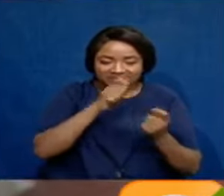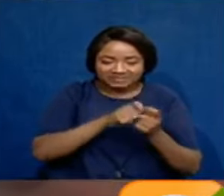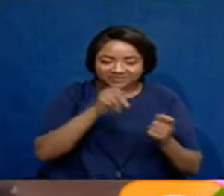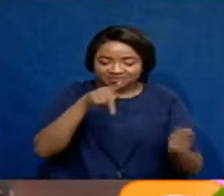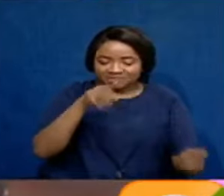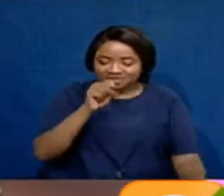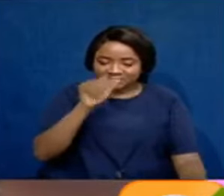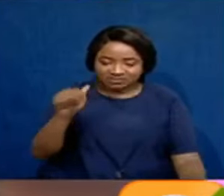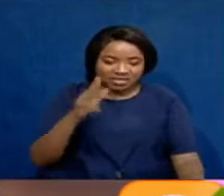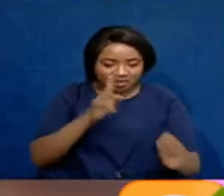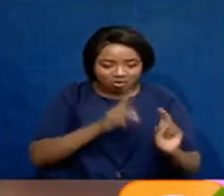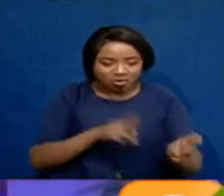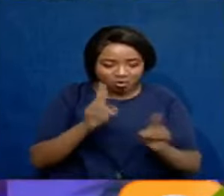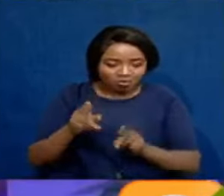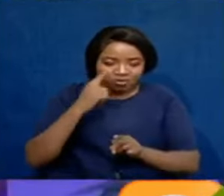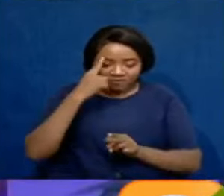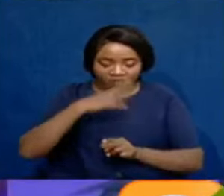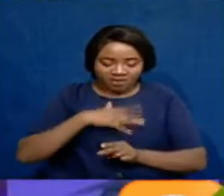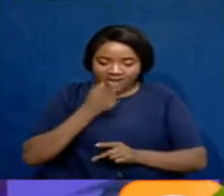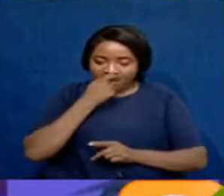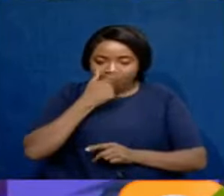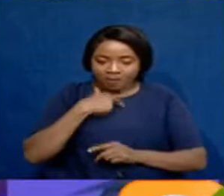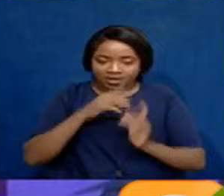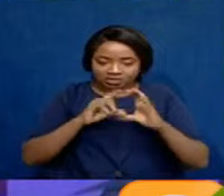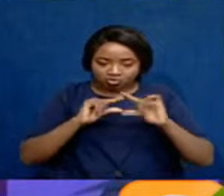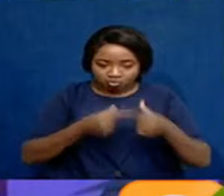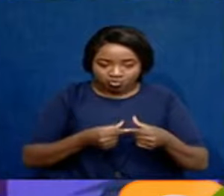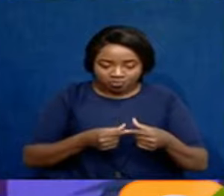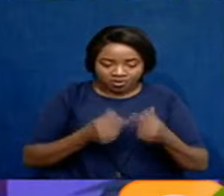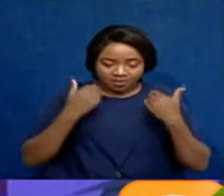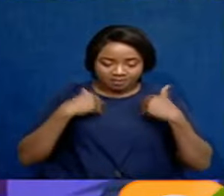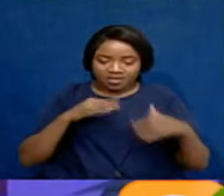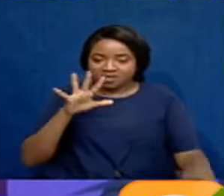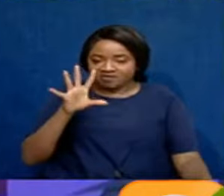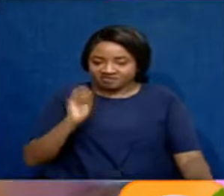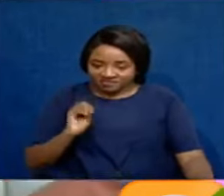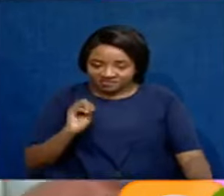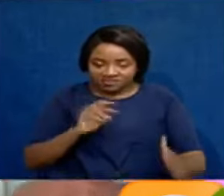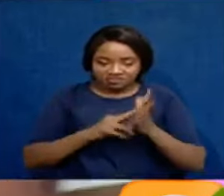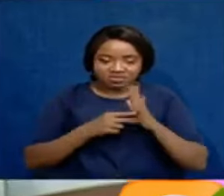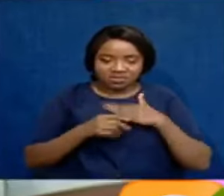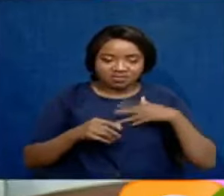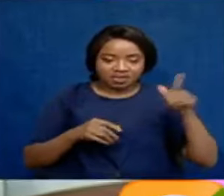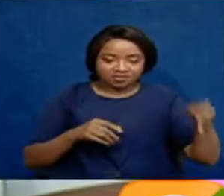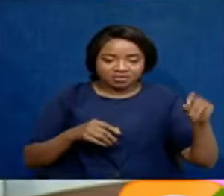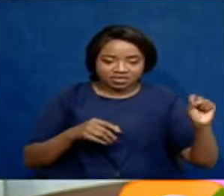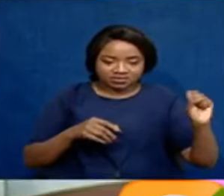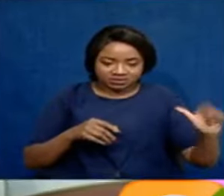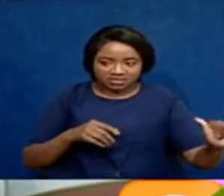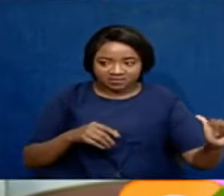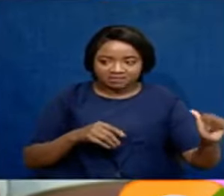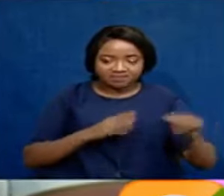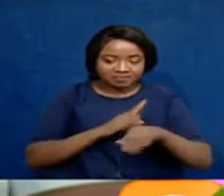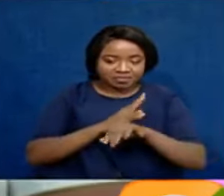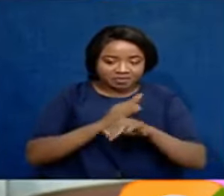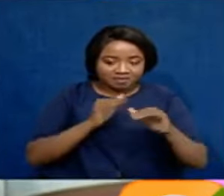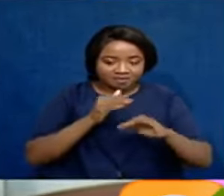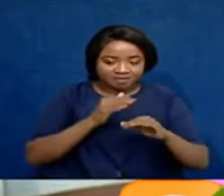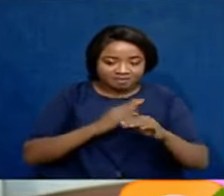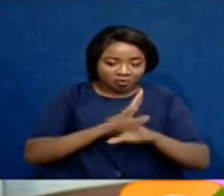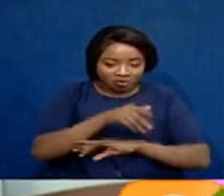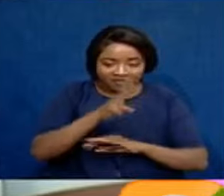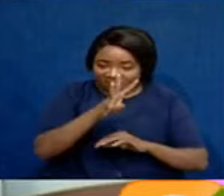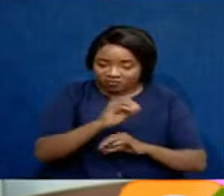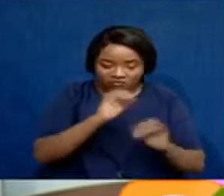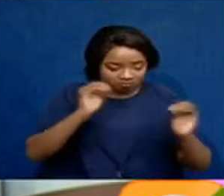be the normal for my age? I am 50, so my PSA should hardly go beyond 4. If you are 80, your